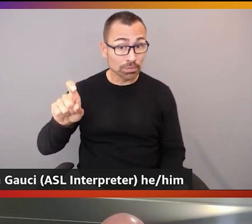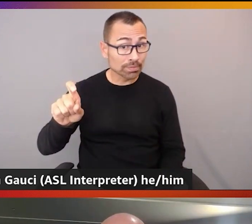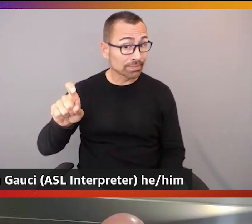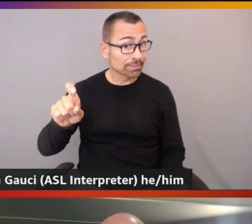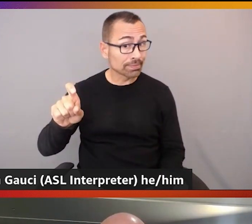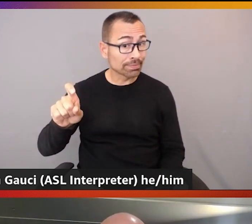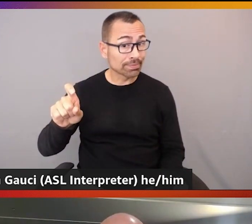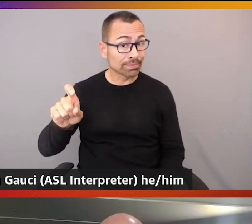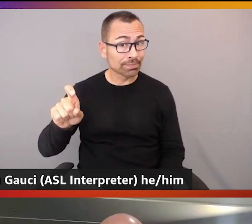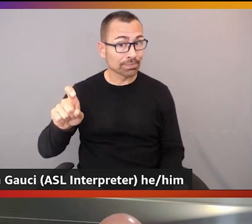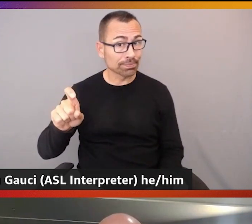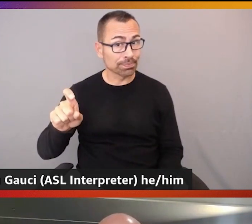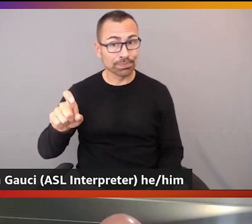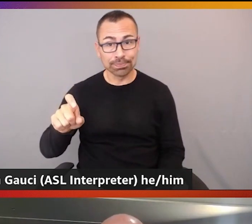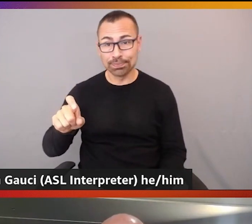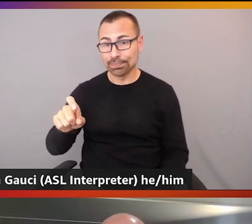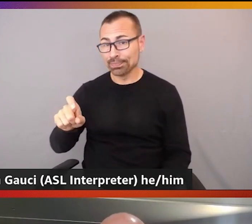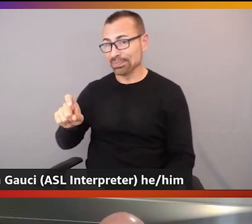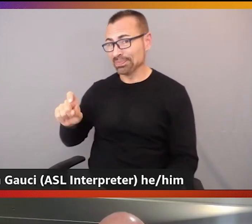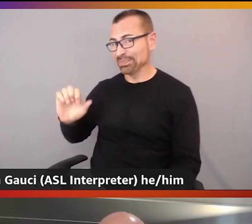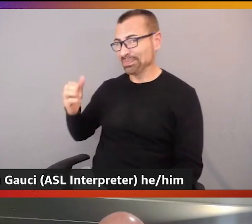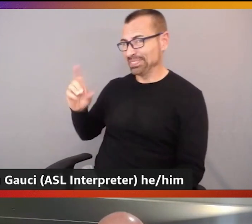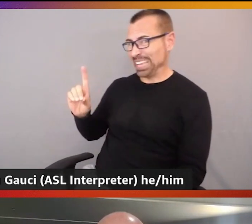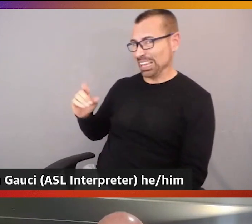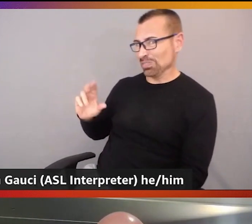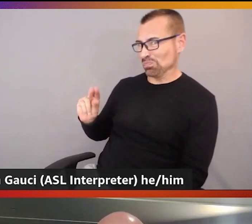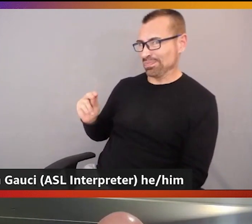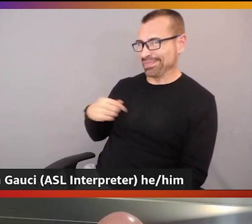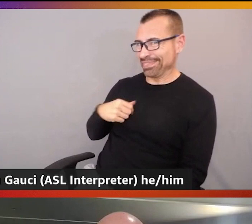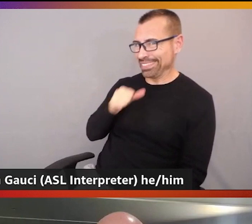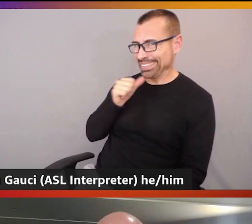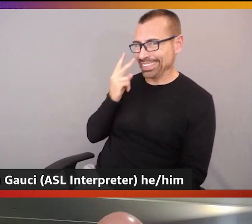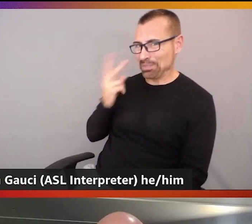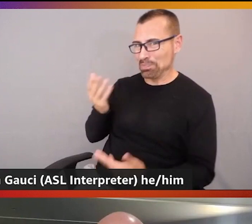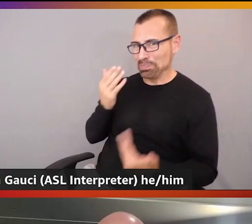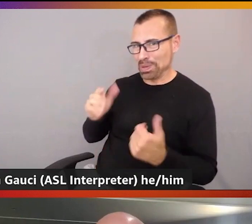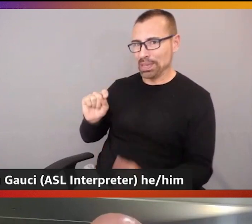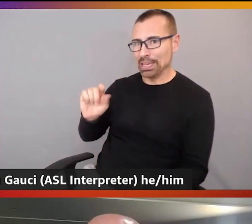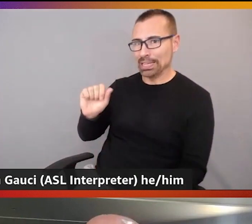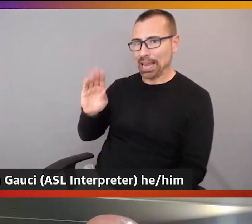I'm not seeing it yet. Hopefully Tabitha's going to be able to bring it up for us.